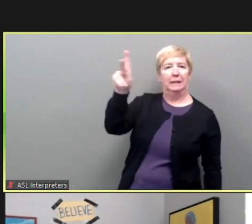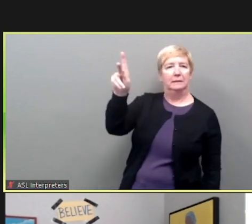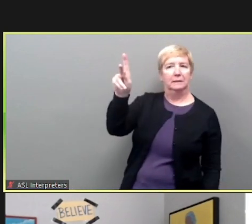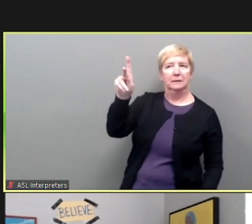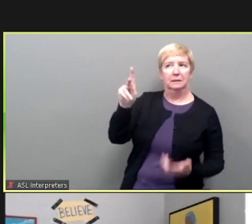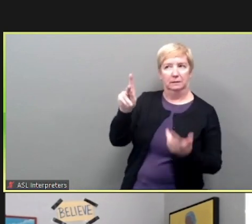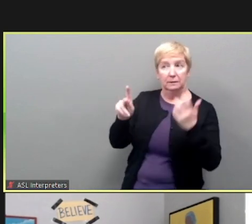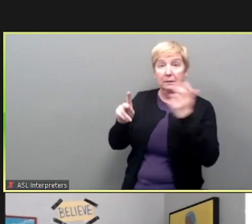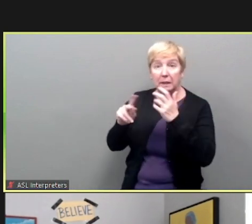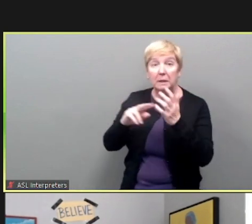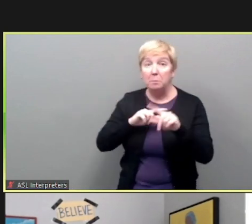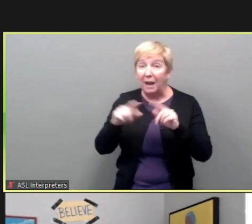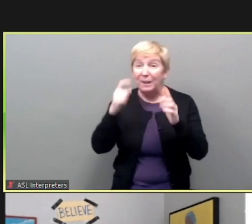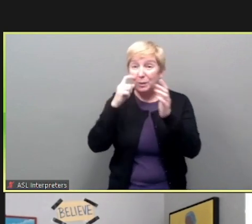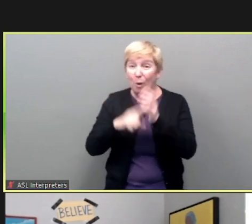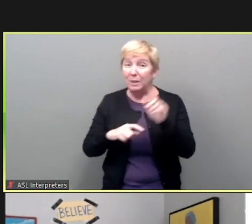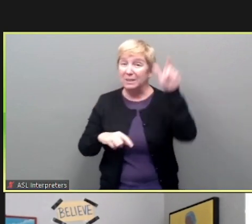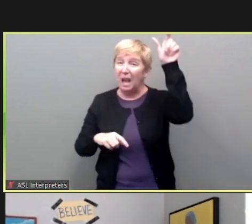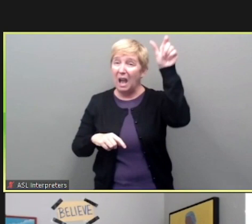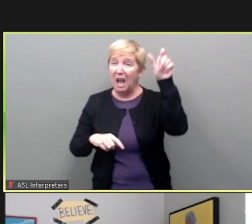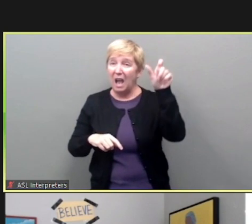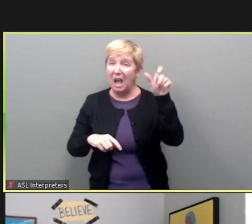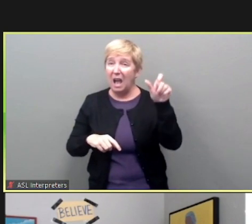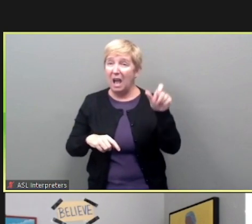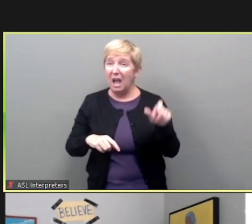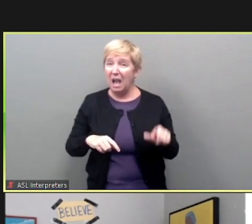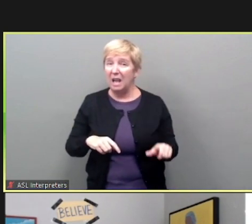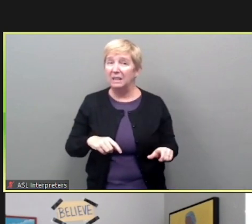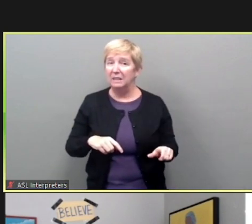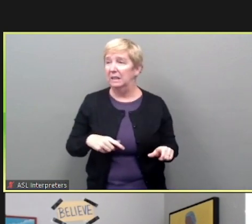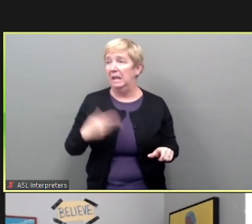of New Mexico is a high-risk setting right now.